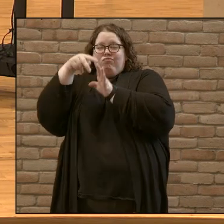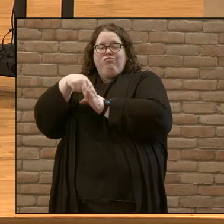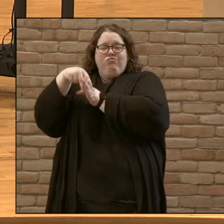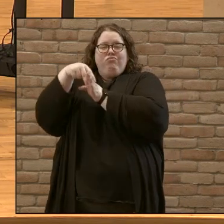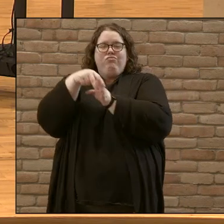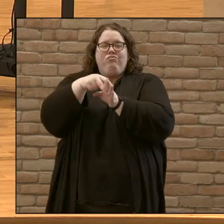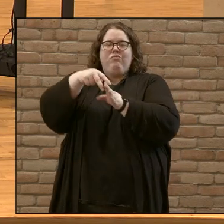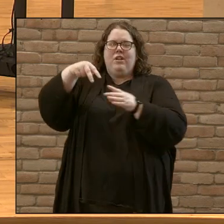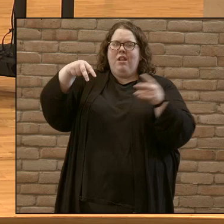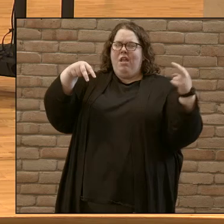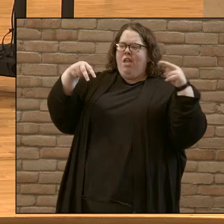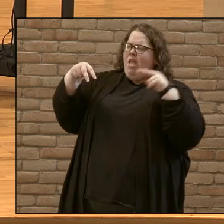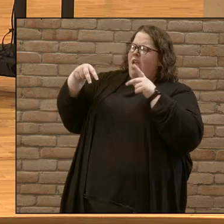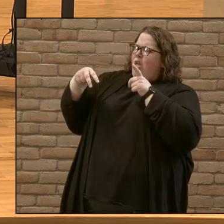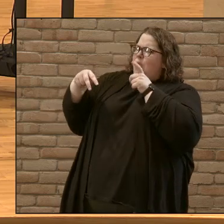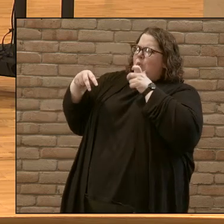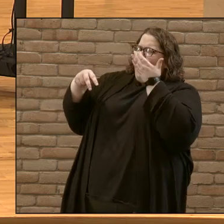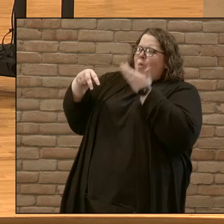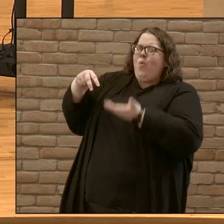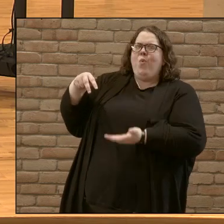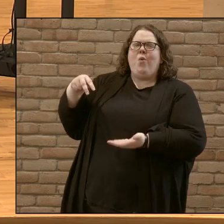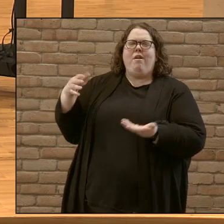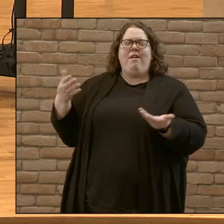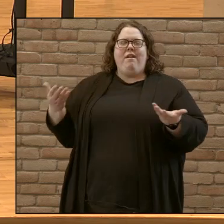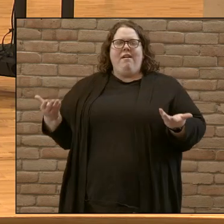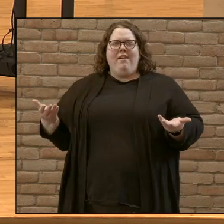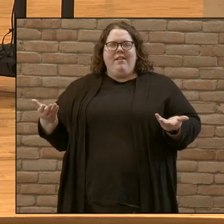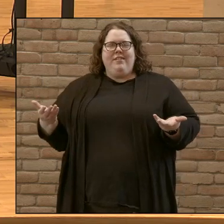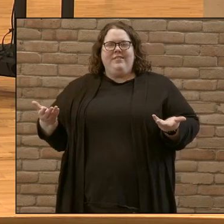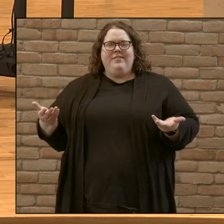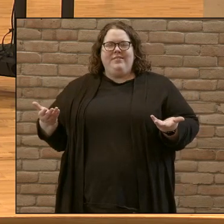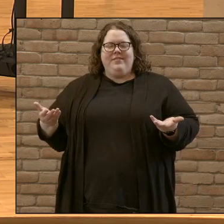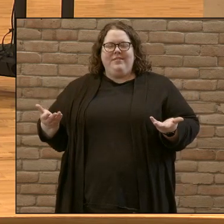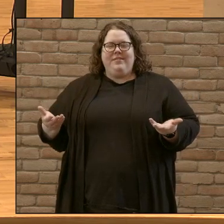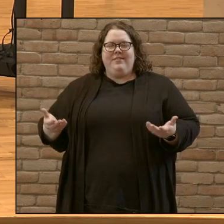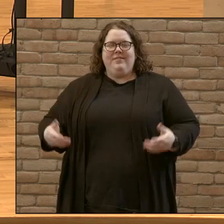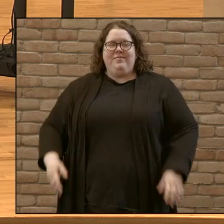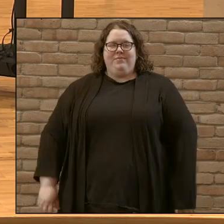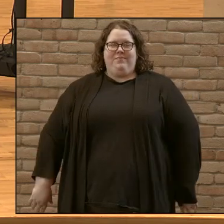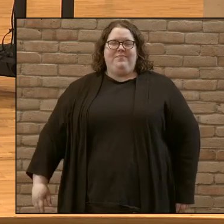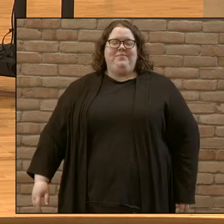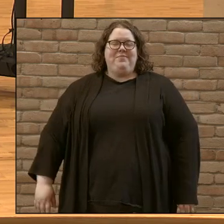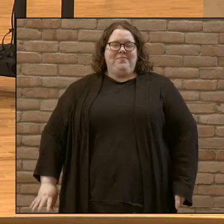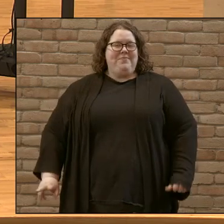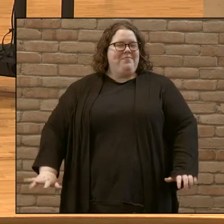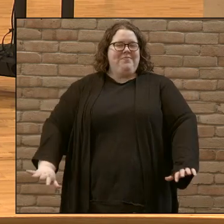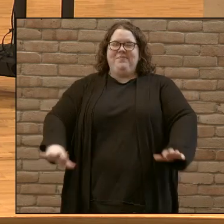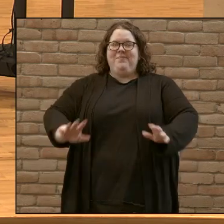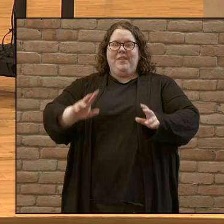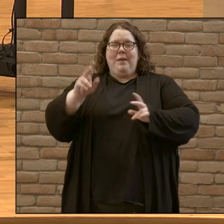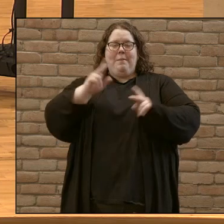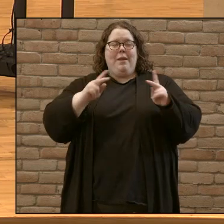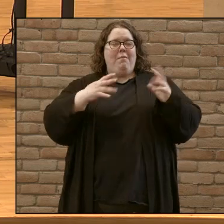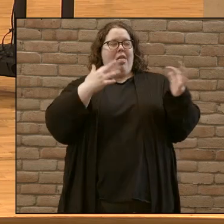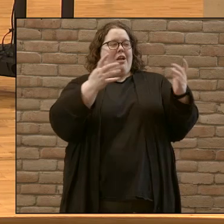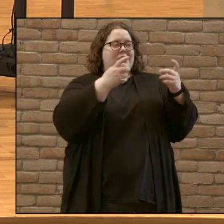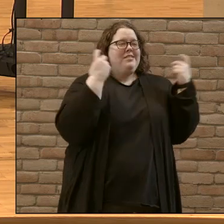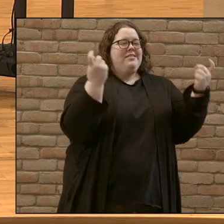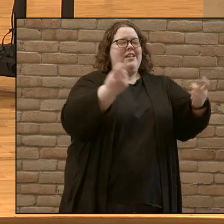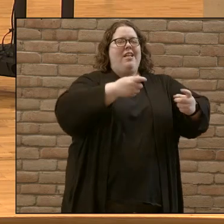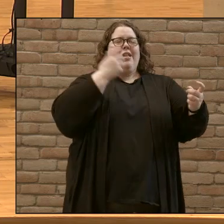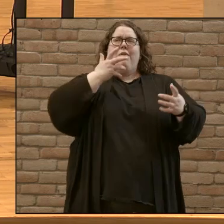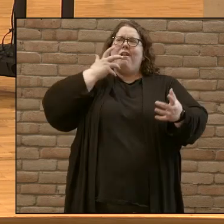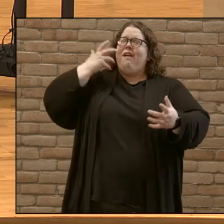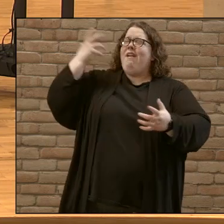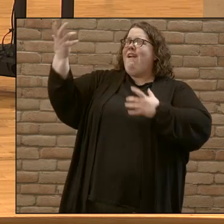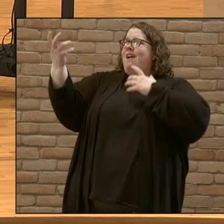who is this? Who is this guy? As people are celebrating and